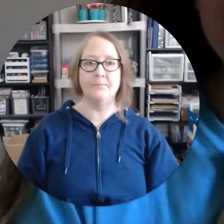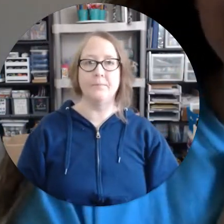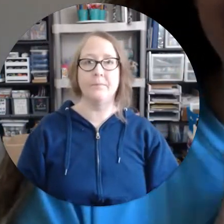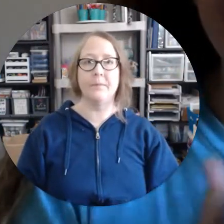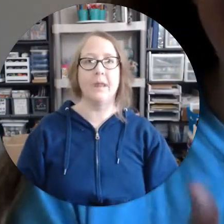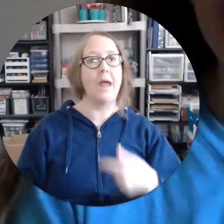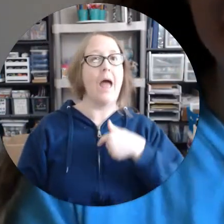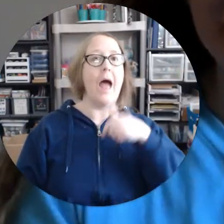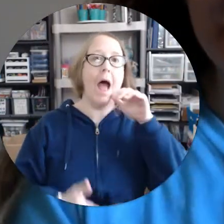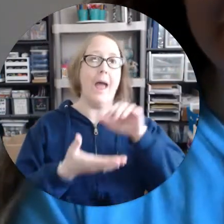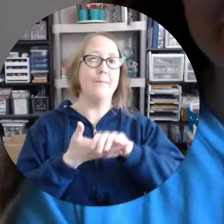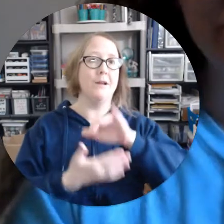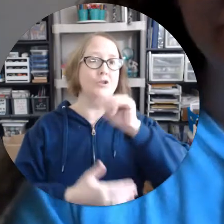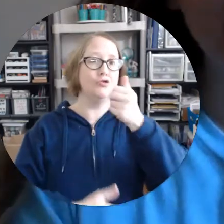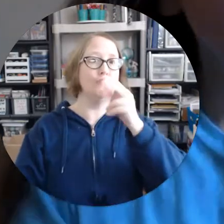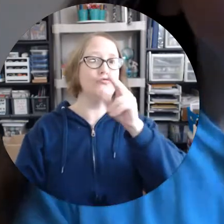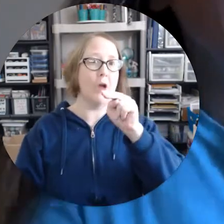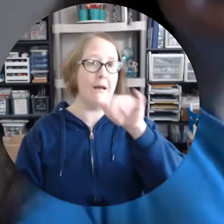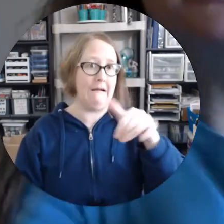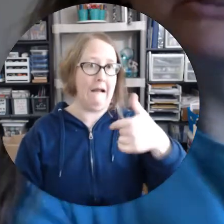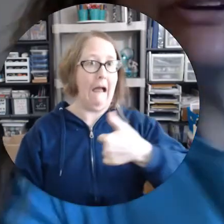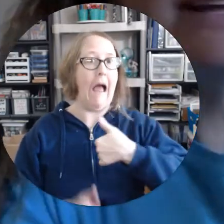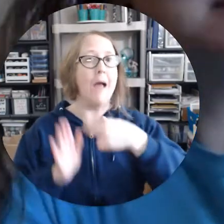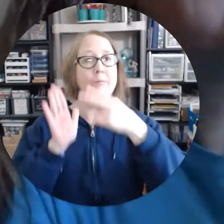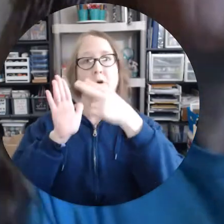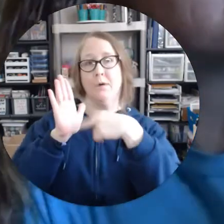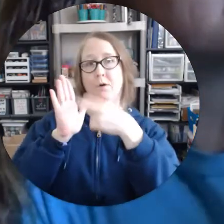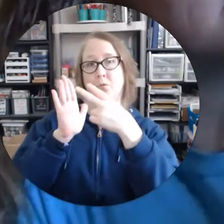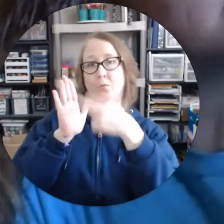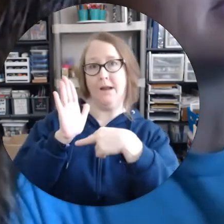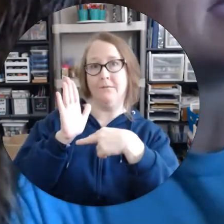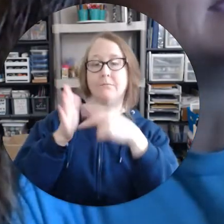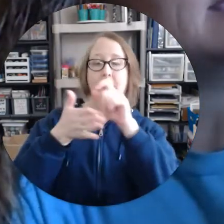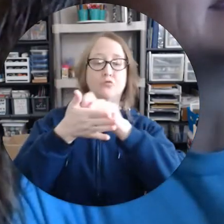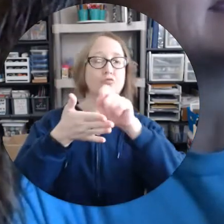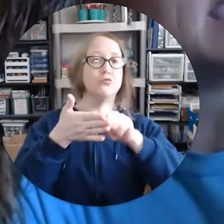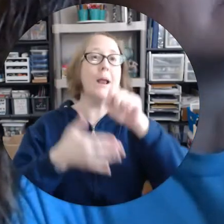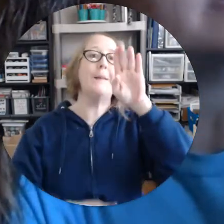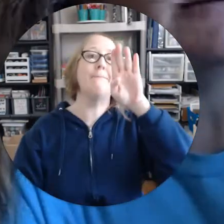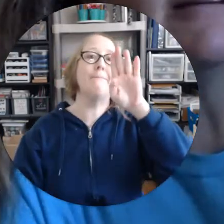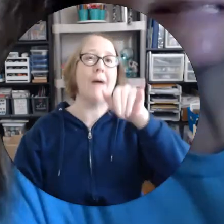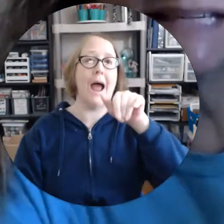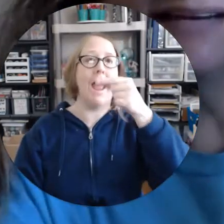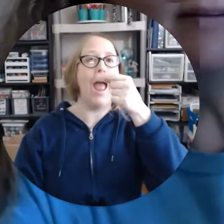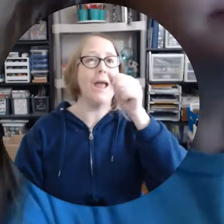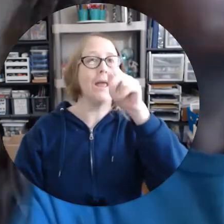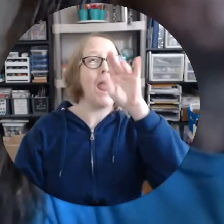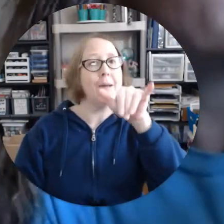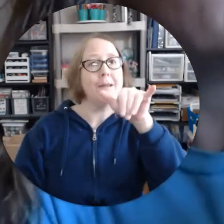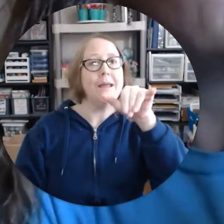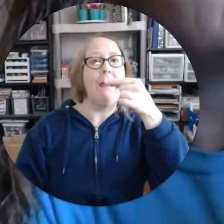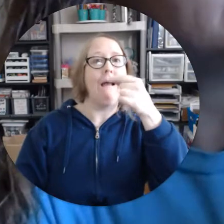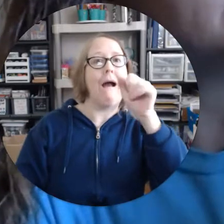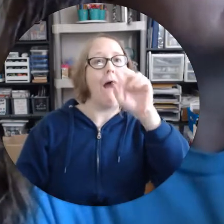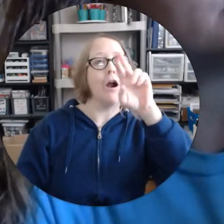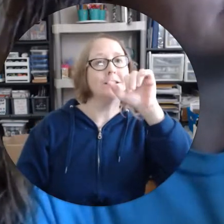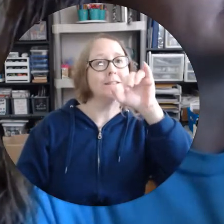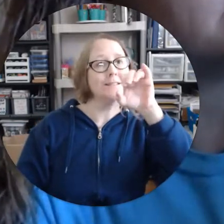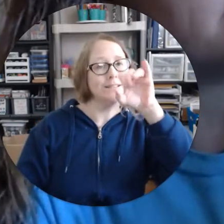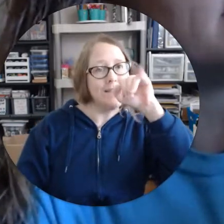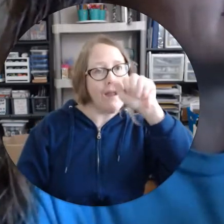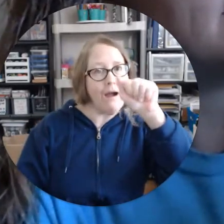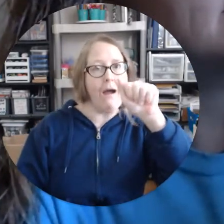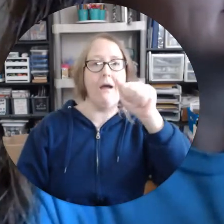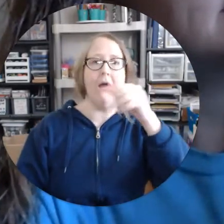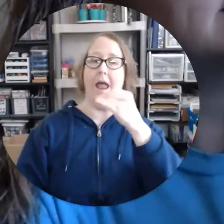I'm Miss Jenny. I'm going to read the story, and the story has been written by Gabby Garcia and